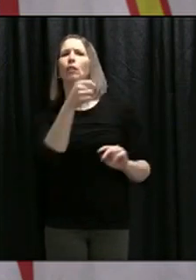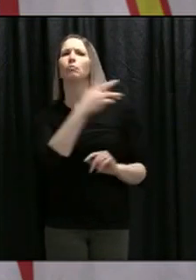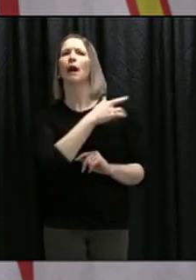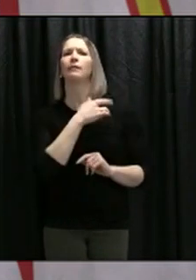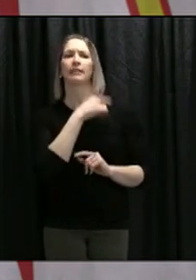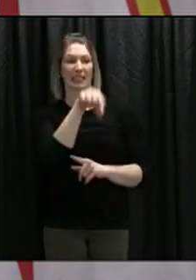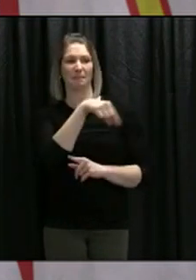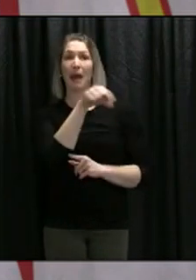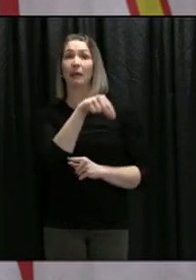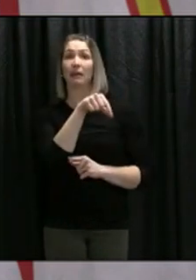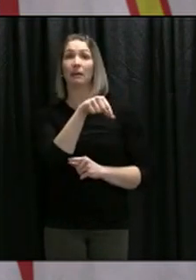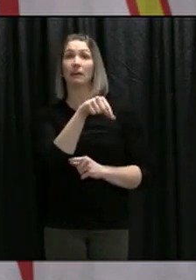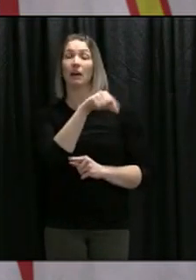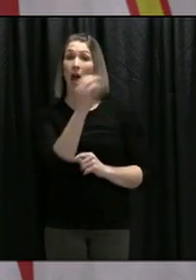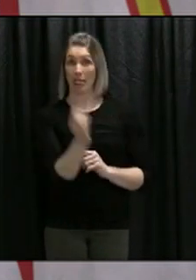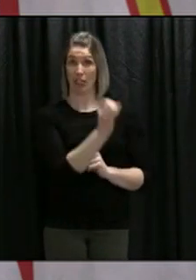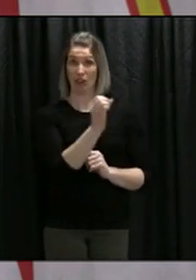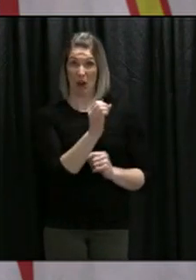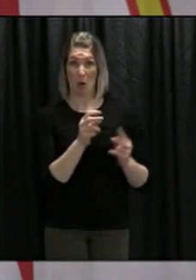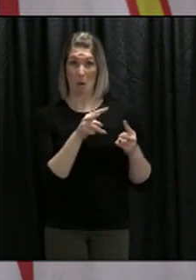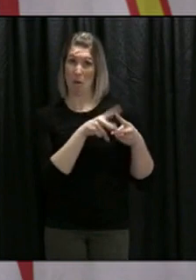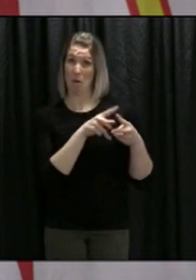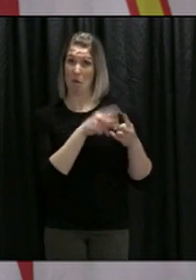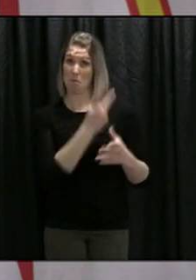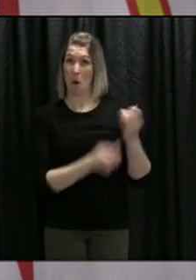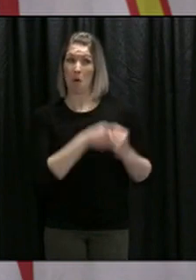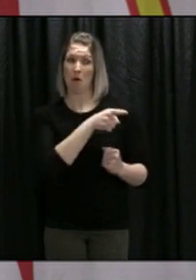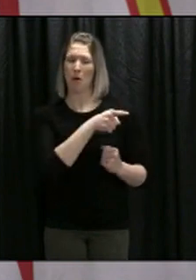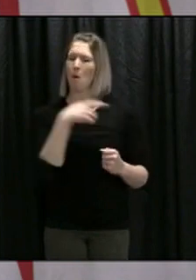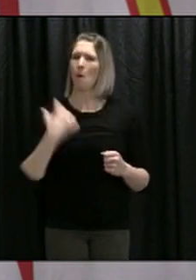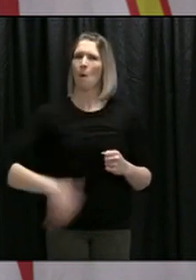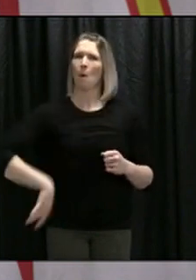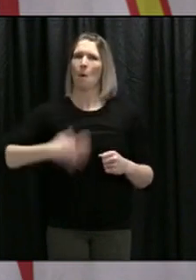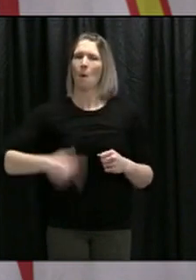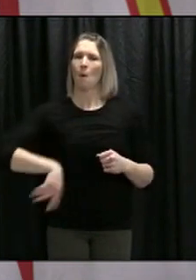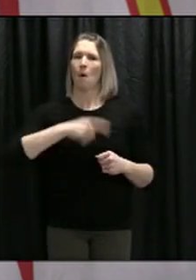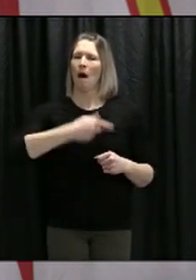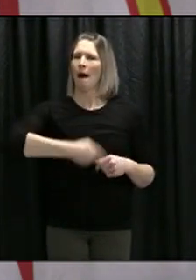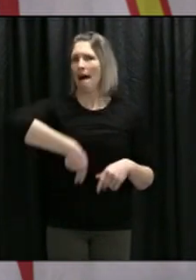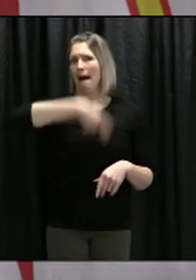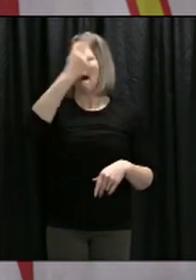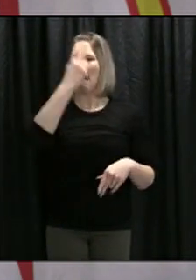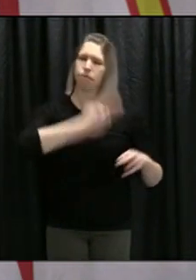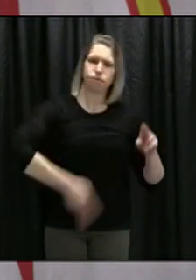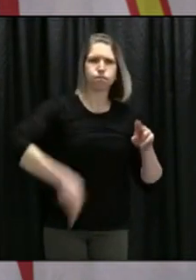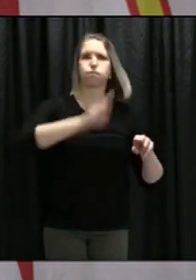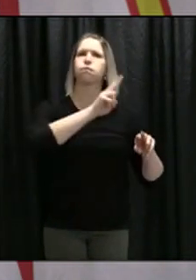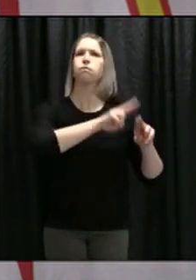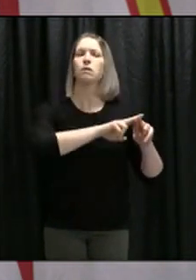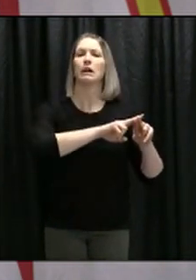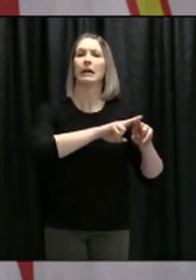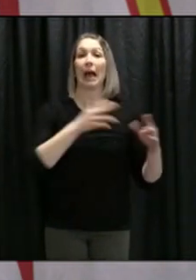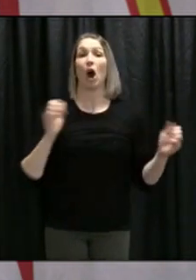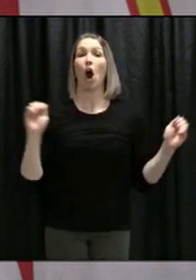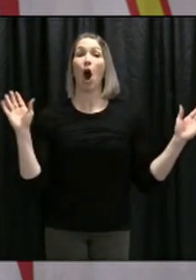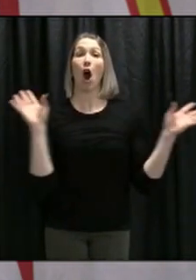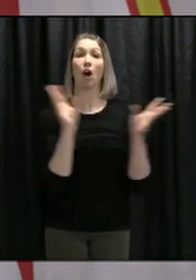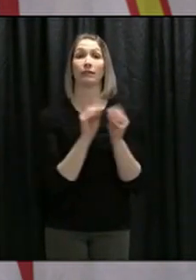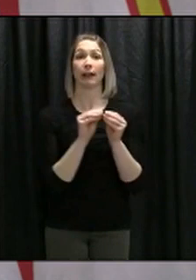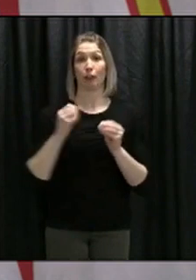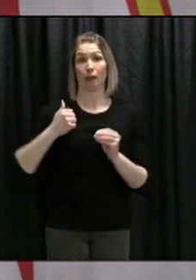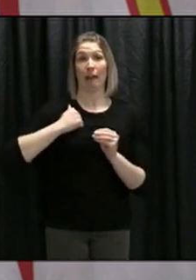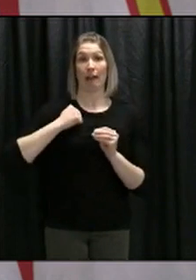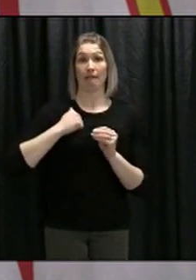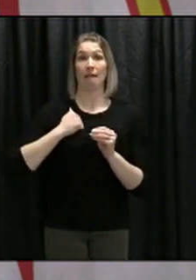have nearly 27,000 cases in Canada. And as of this morning, we are approaching 1,000 deaths in